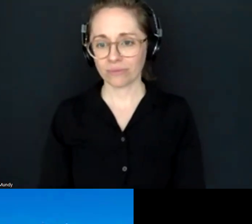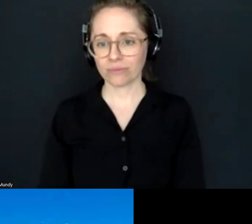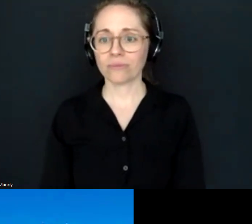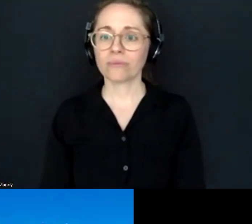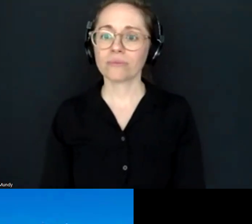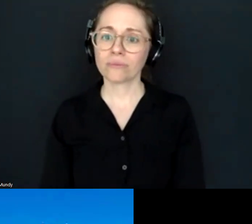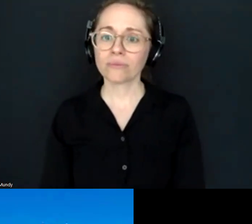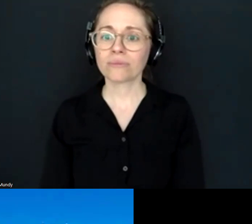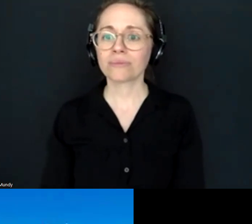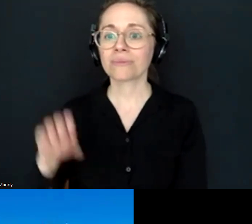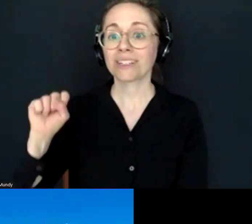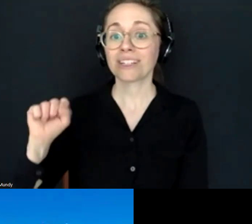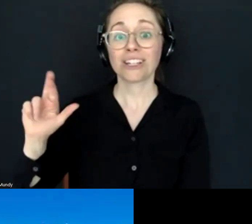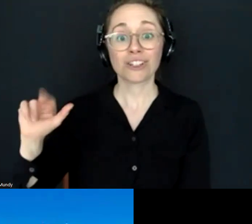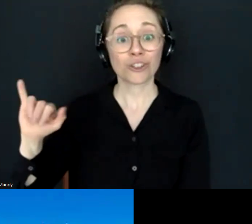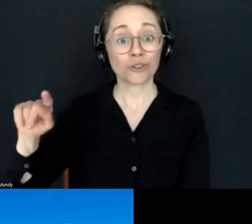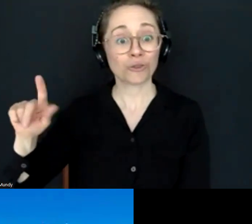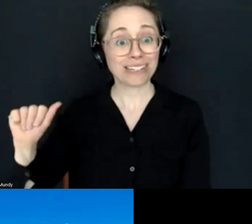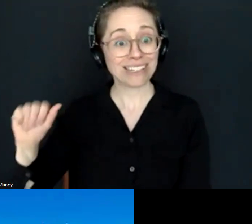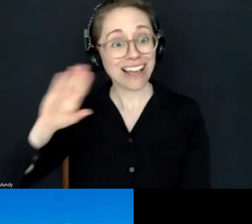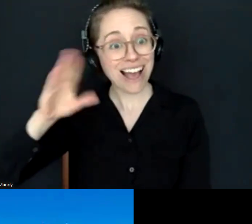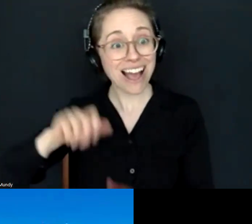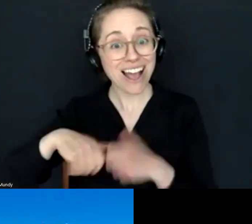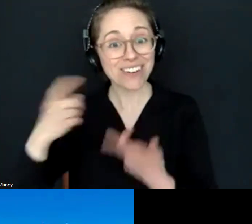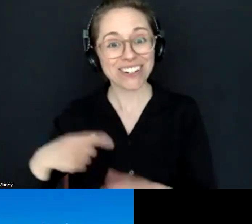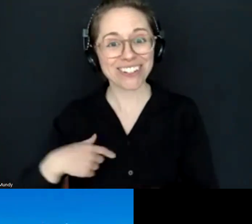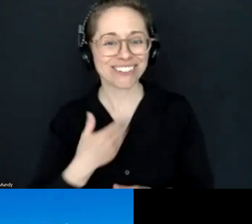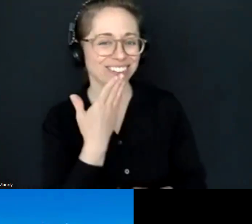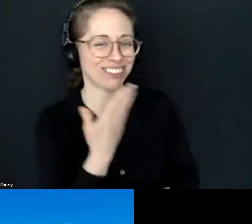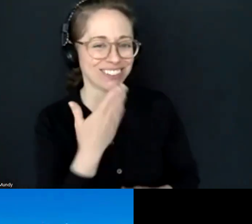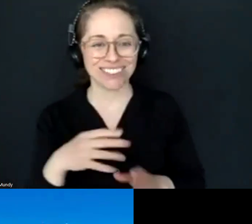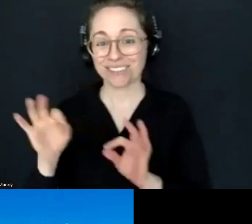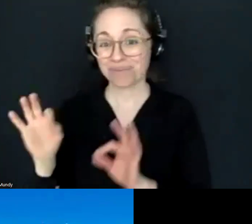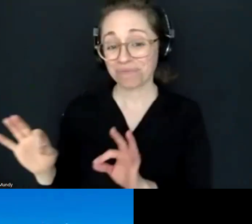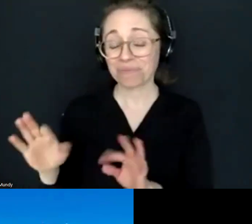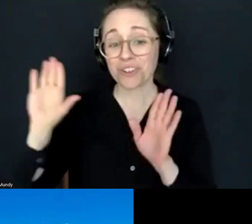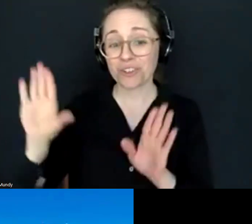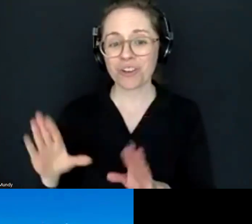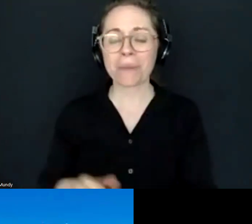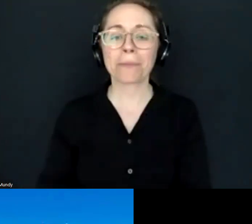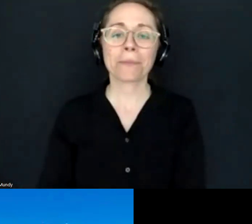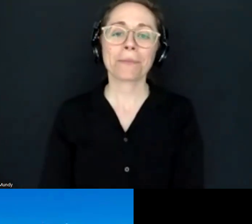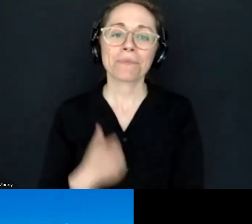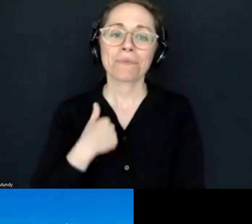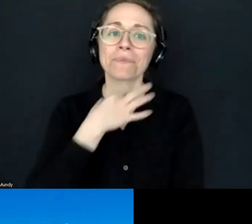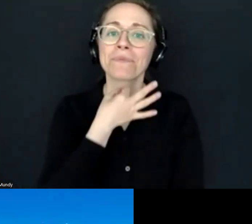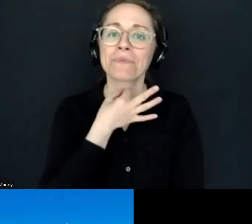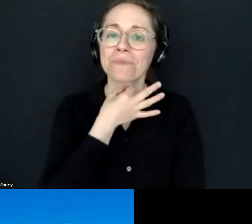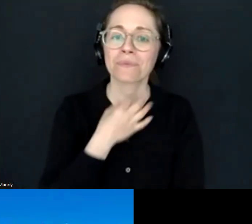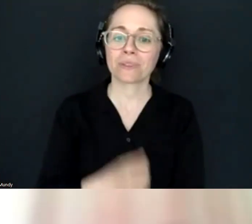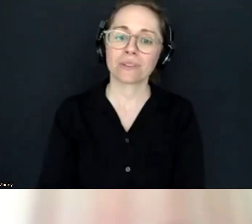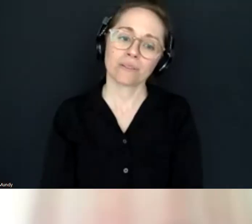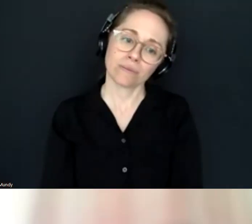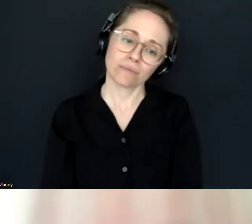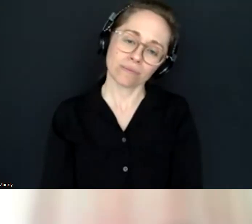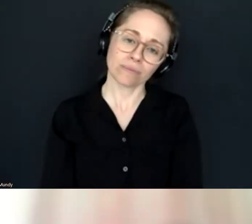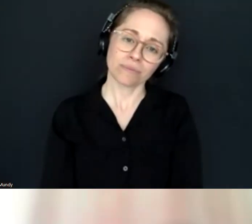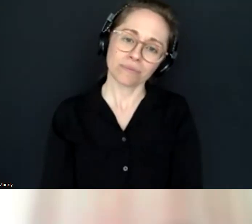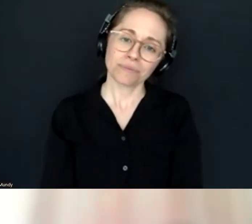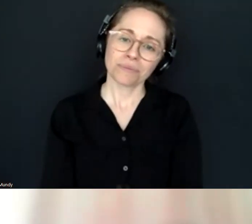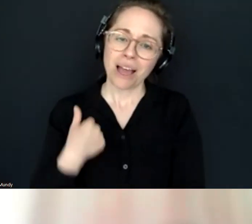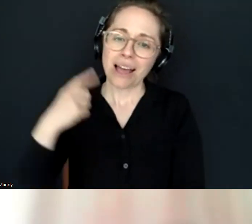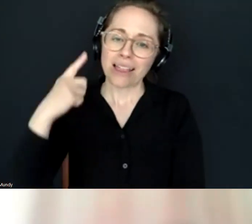Sarita, hi, how are you? I'm good. How are you? Doing well. Great. I just was curious. I know, and I think the lived